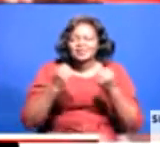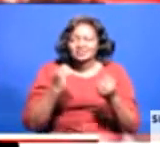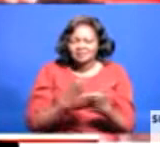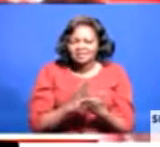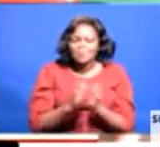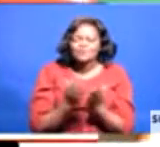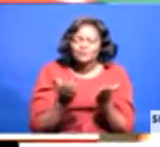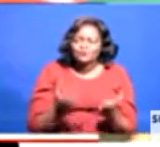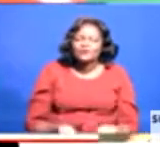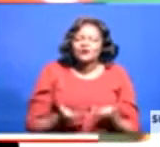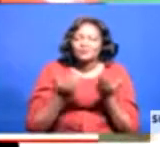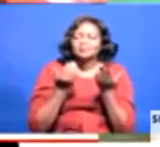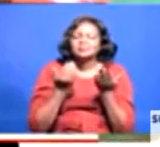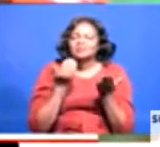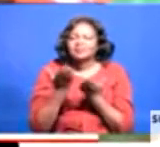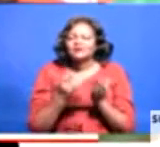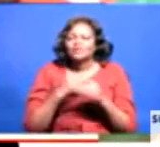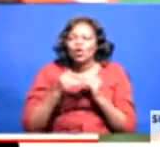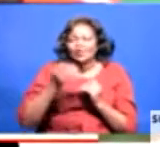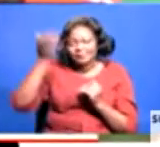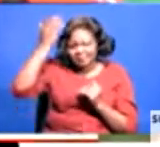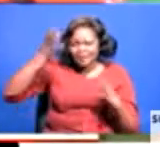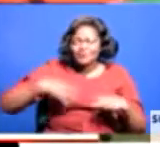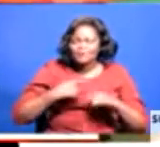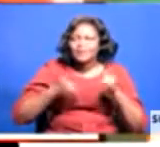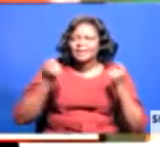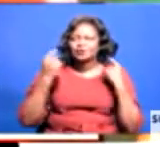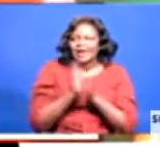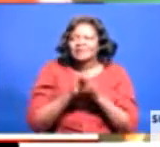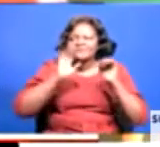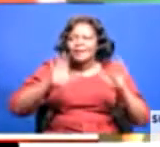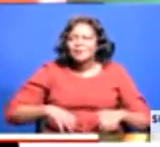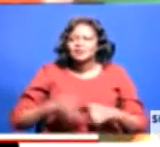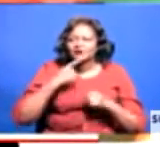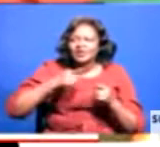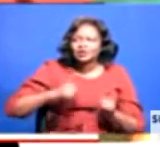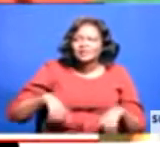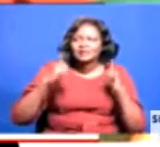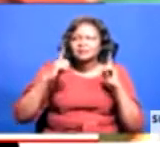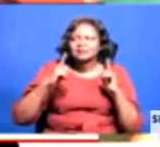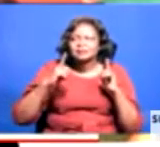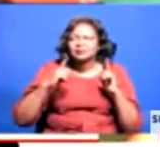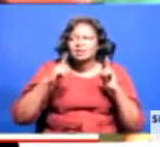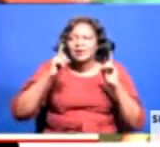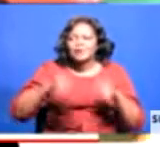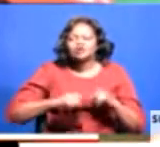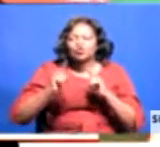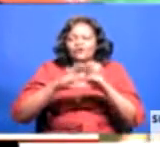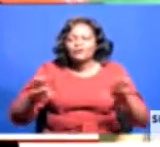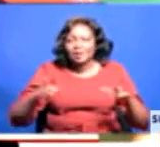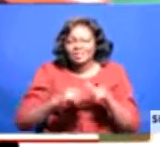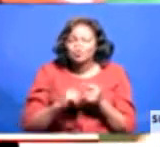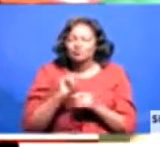for all nurses. The people of Kericho and the farmers, for us to succeed is in the farm. And I want to